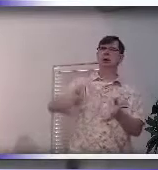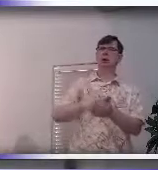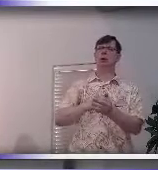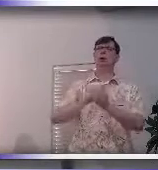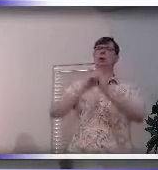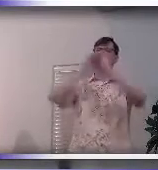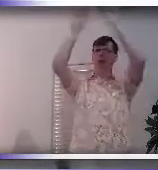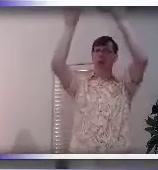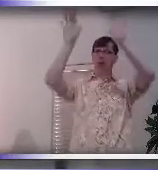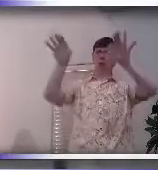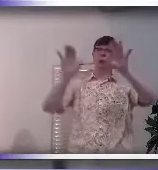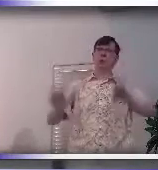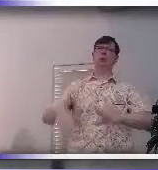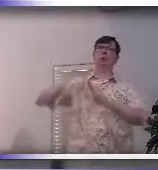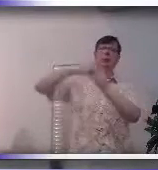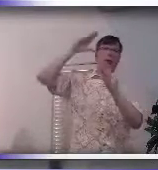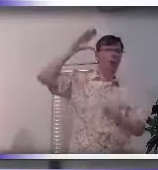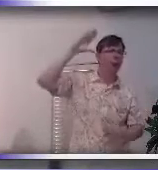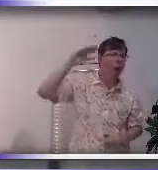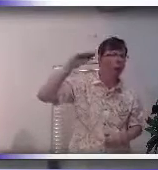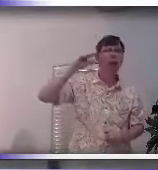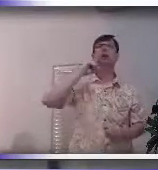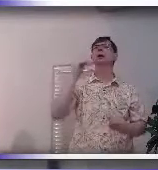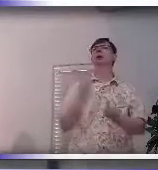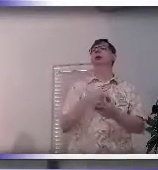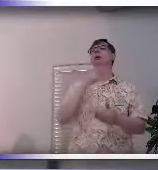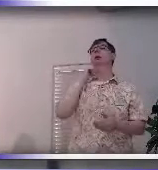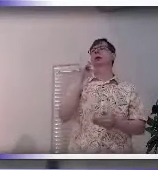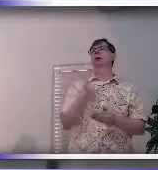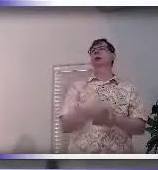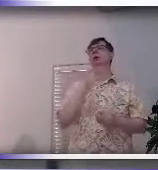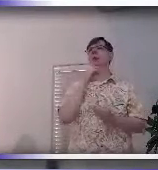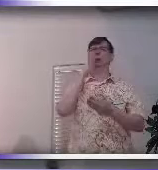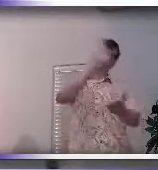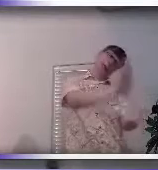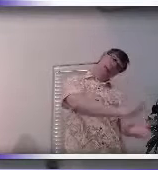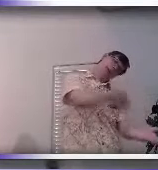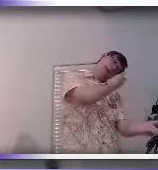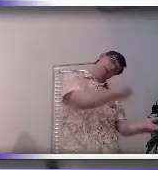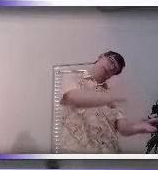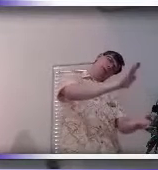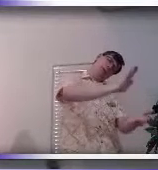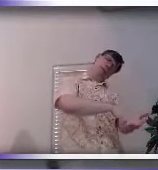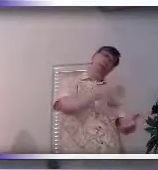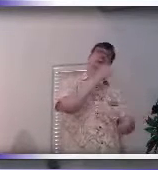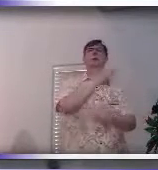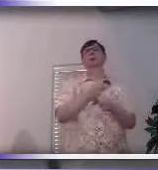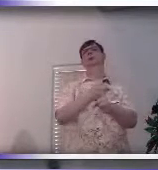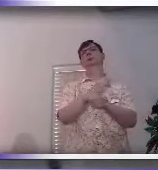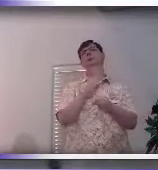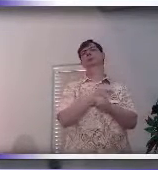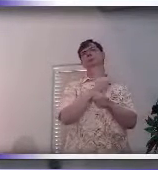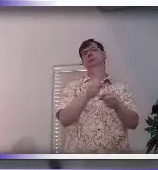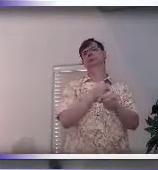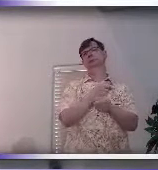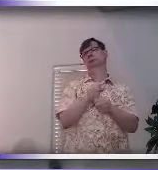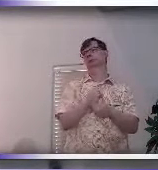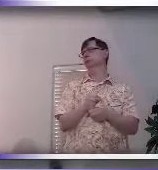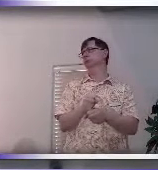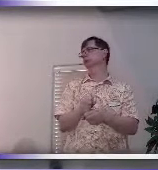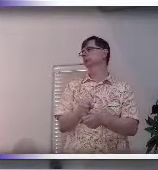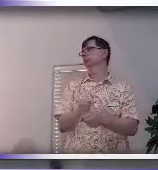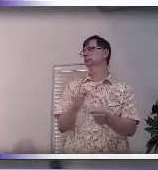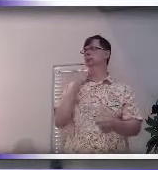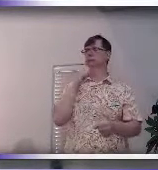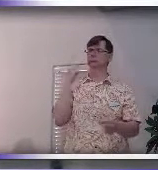small. It had another perfect thought and created song. It had another perfect thought, and